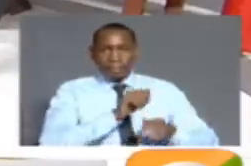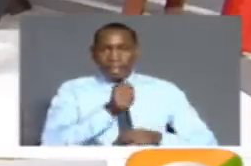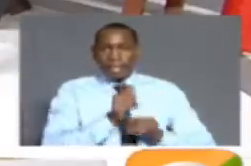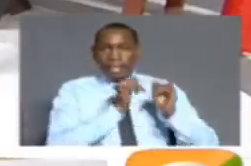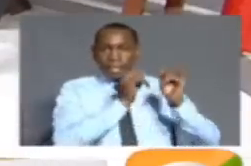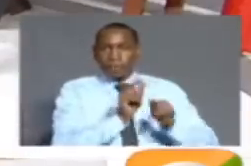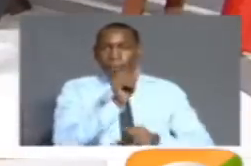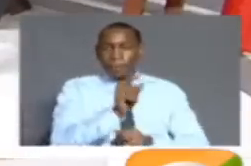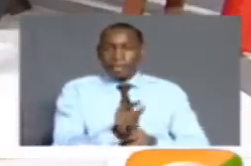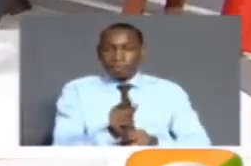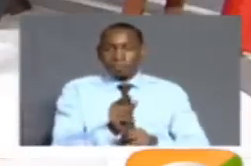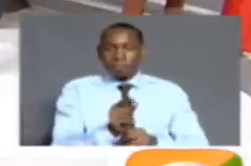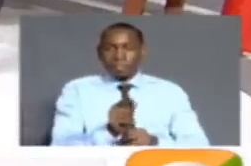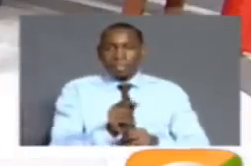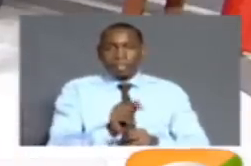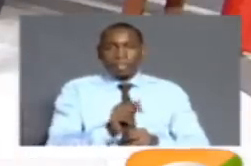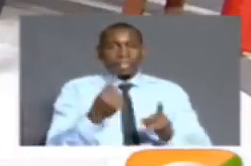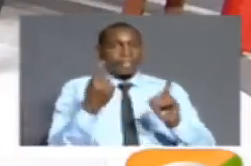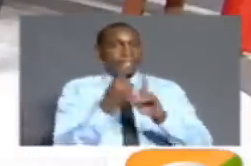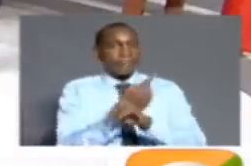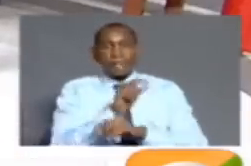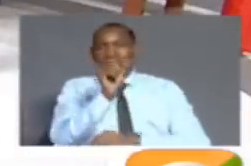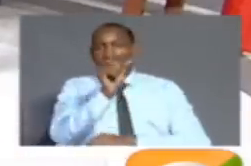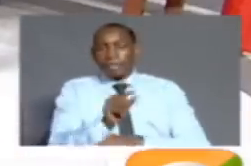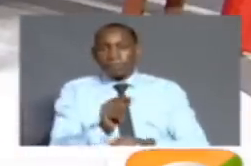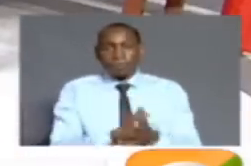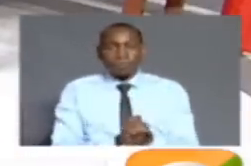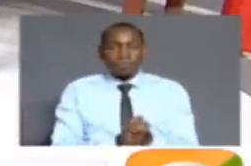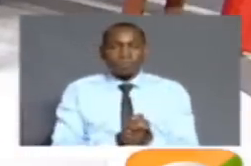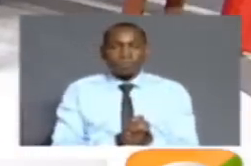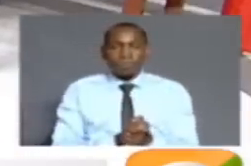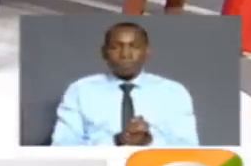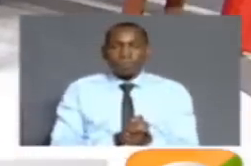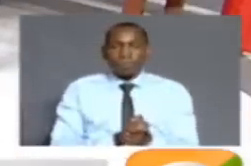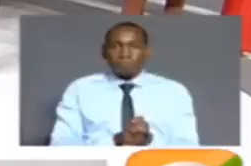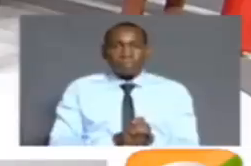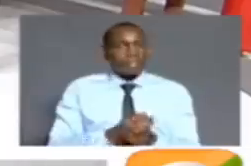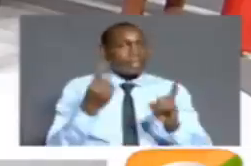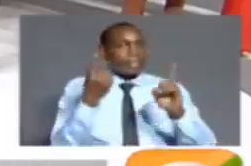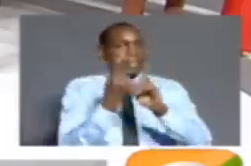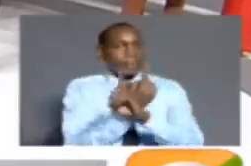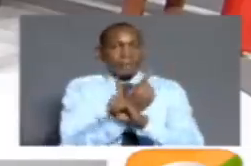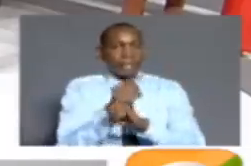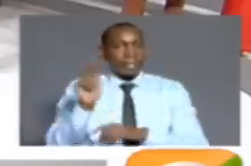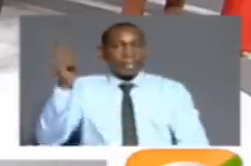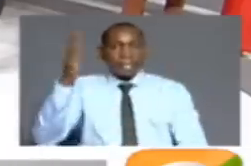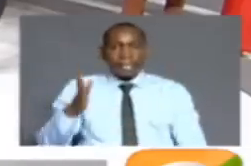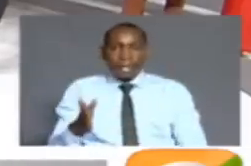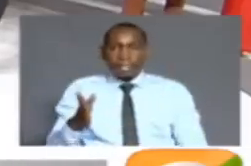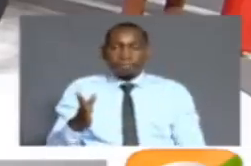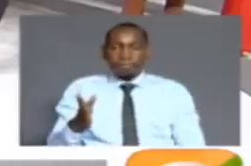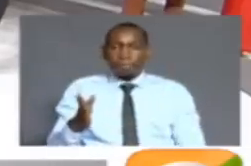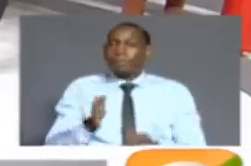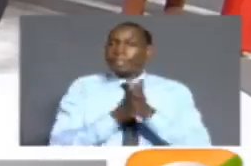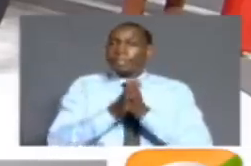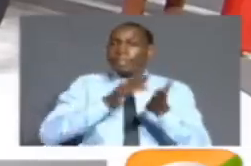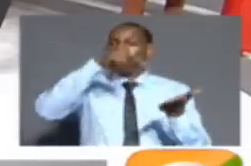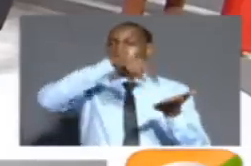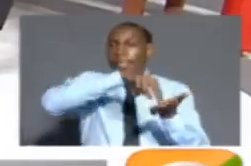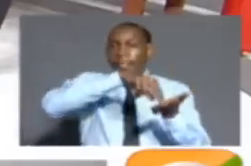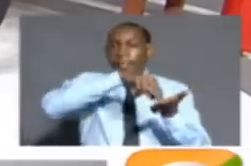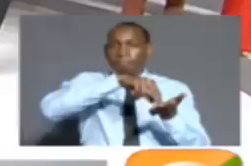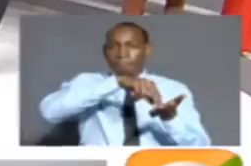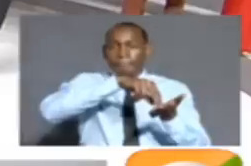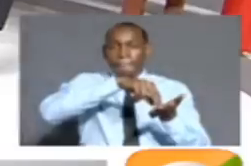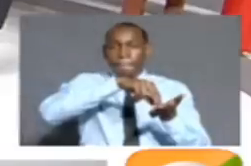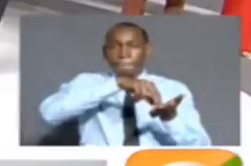comes up and not the two people you've just from mentioned? A different party or not, from know, within? Another Kenyan just comes up and Let say, them come. There you is know no what? Problem.